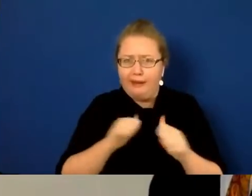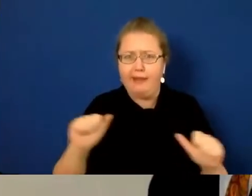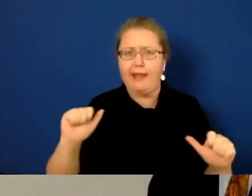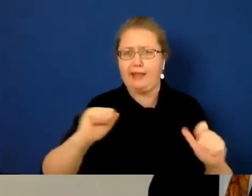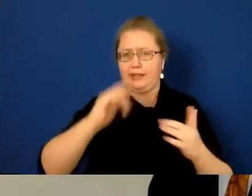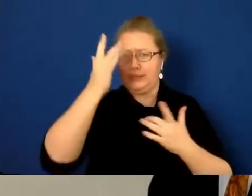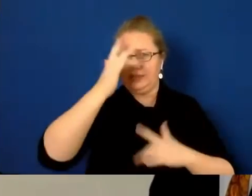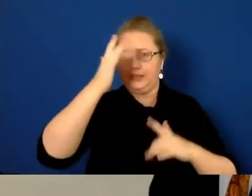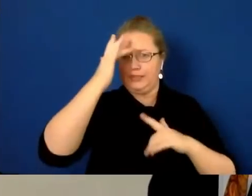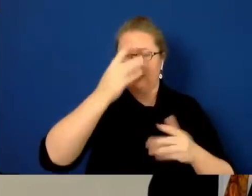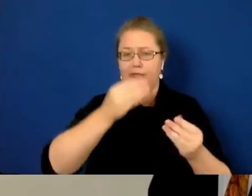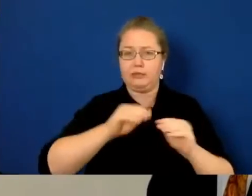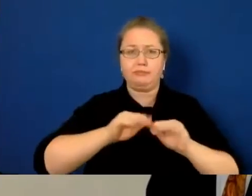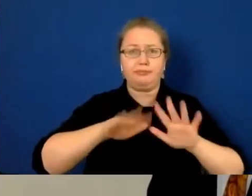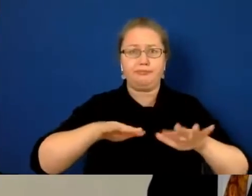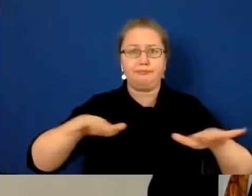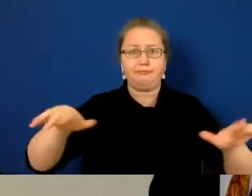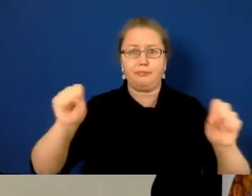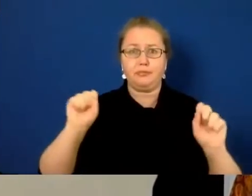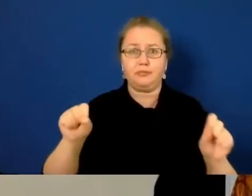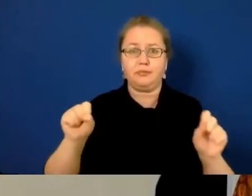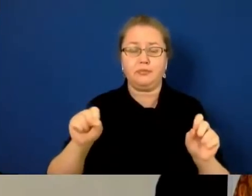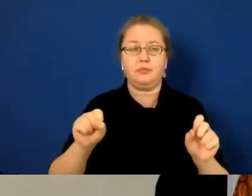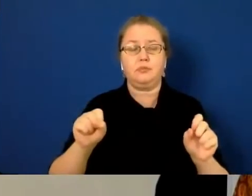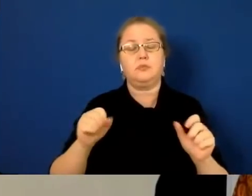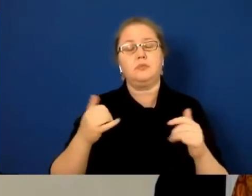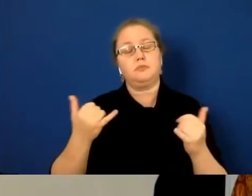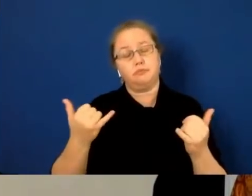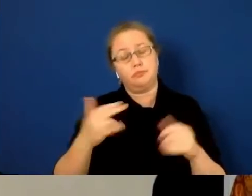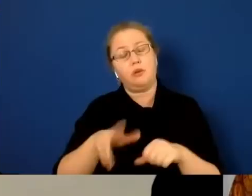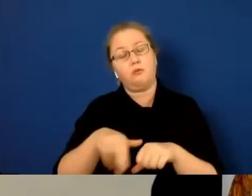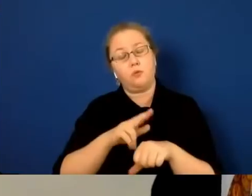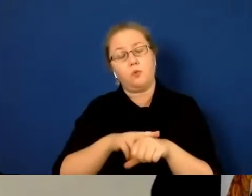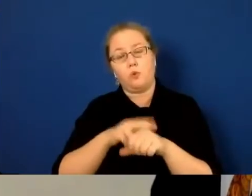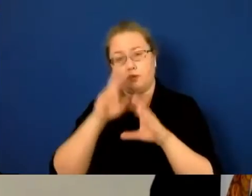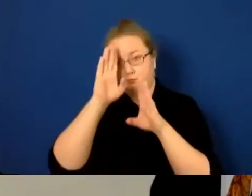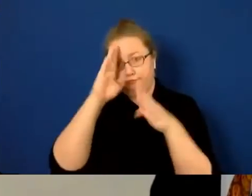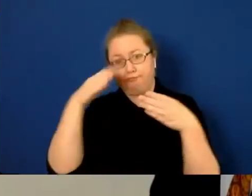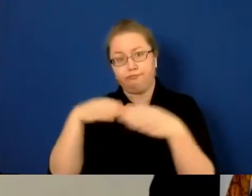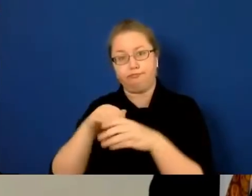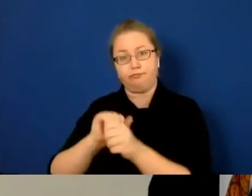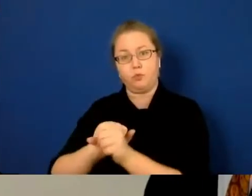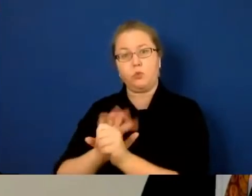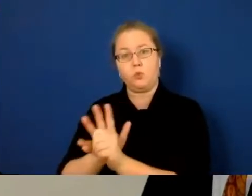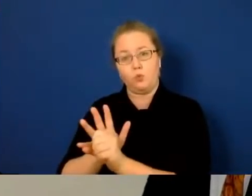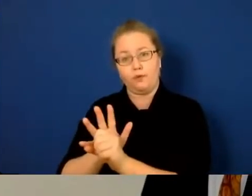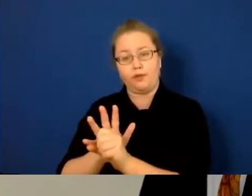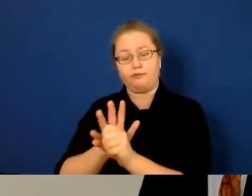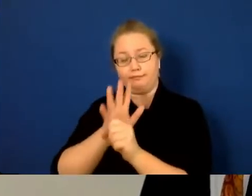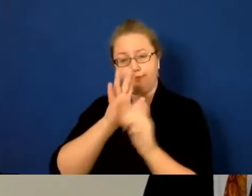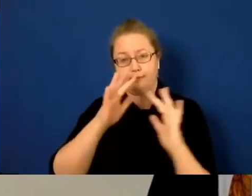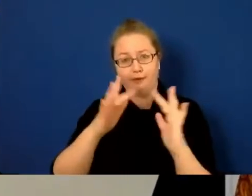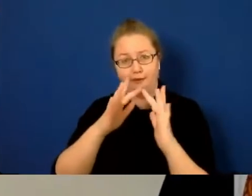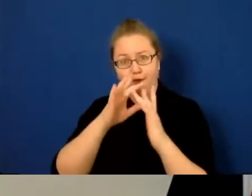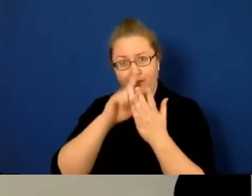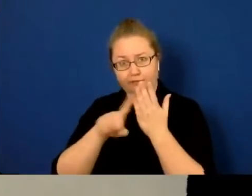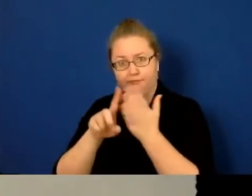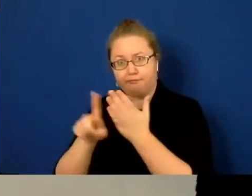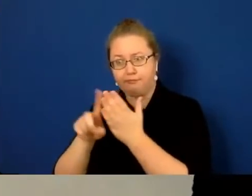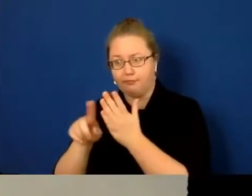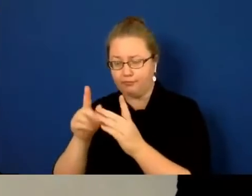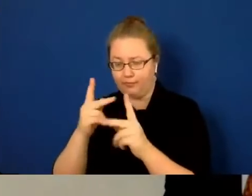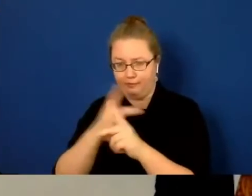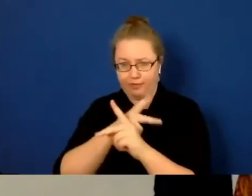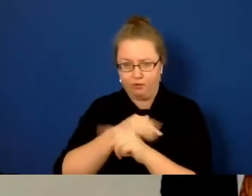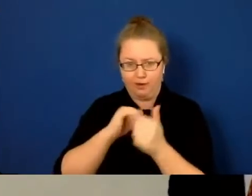additional people. So I do want to say that the contact tracing is work we do in public health all the time, and we have pulled in all of our public